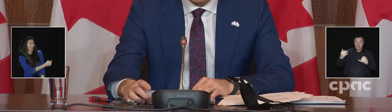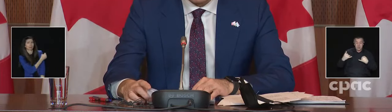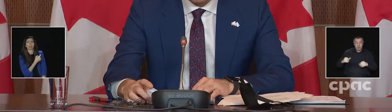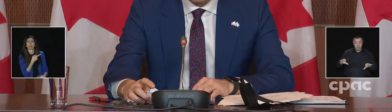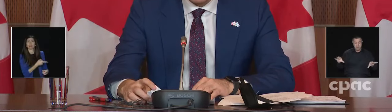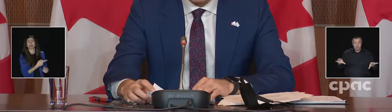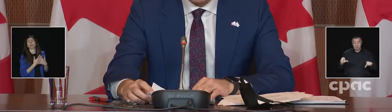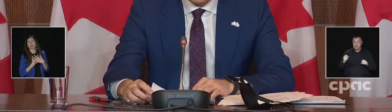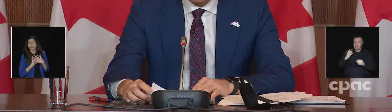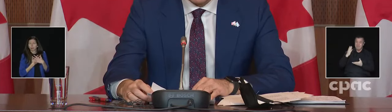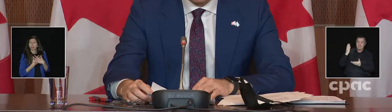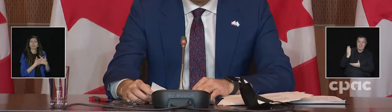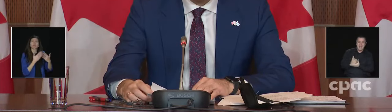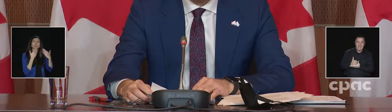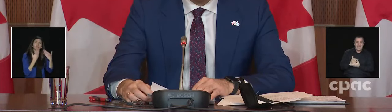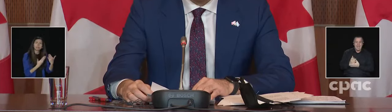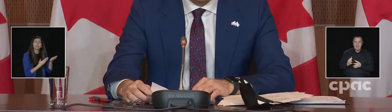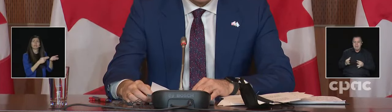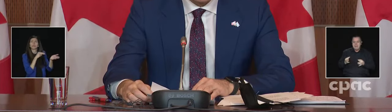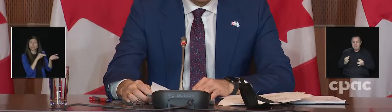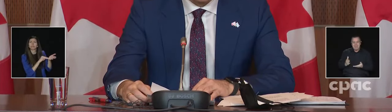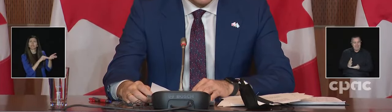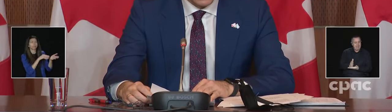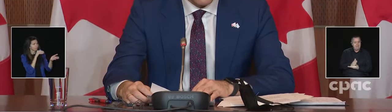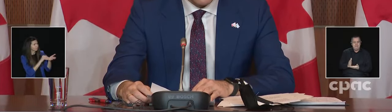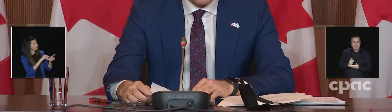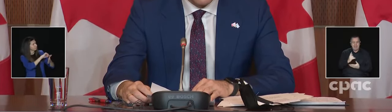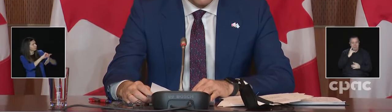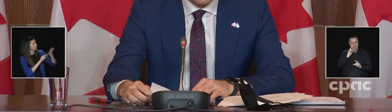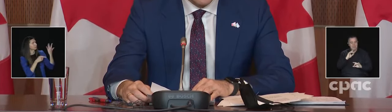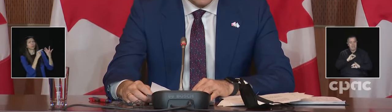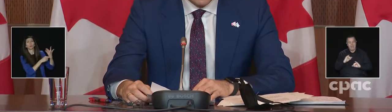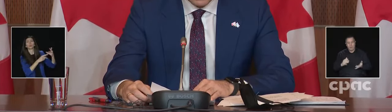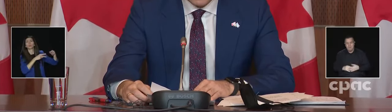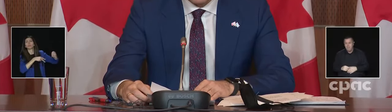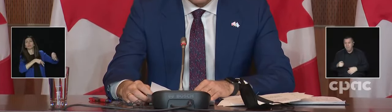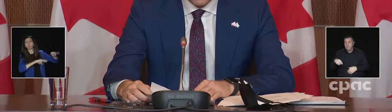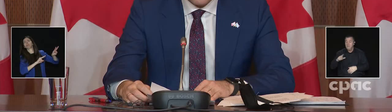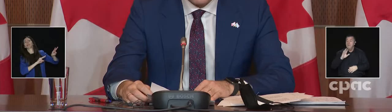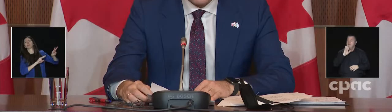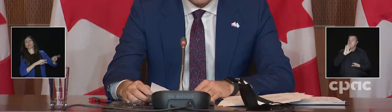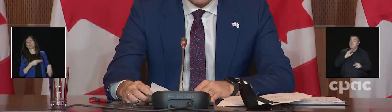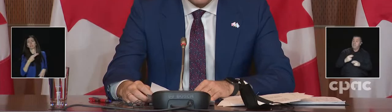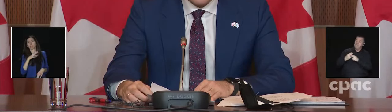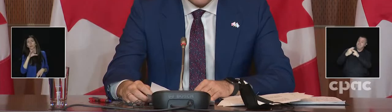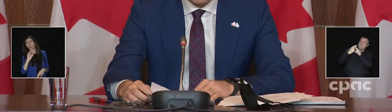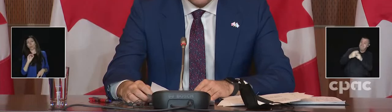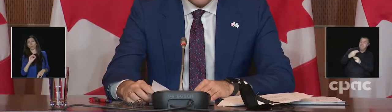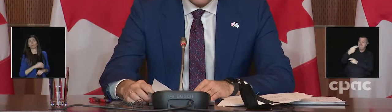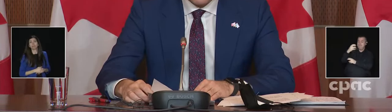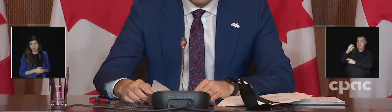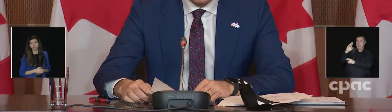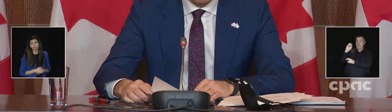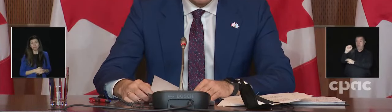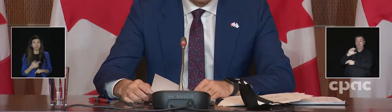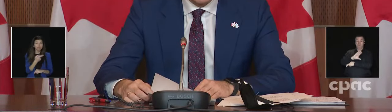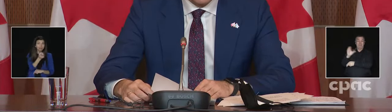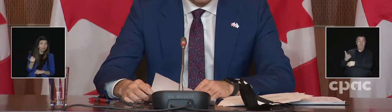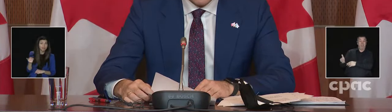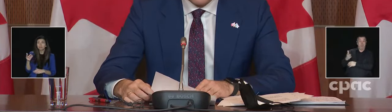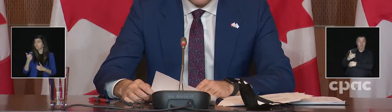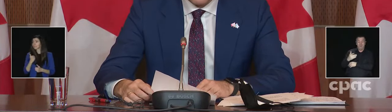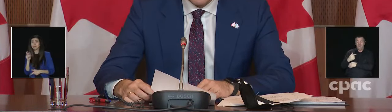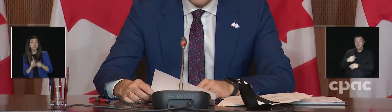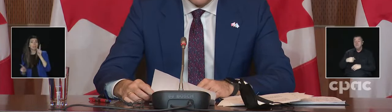during this extraordinary time. You are Canada's heroes. And to all Canadians, I encourage you to express